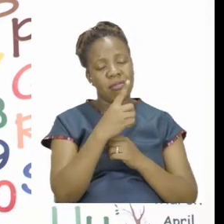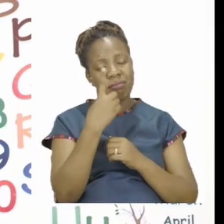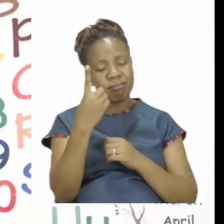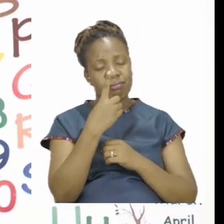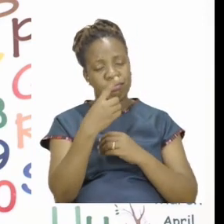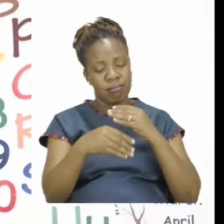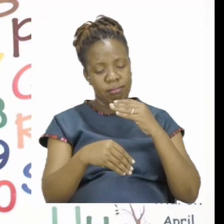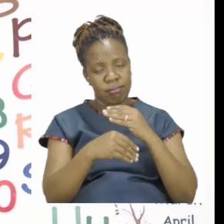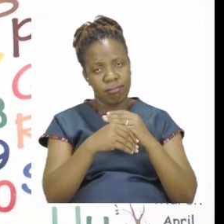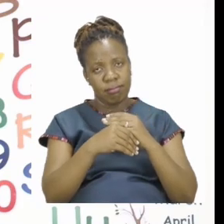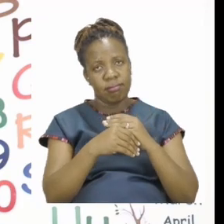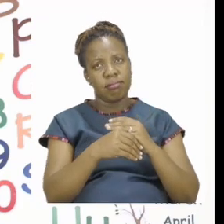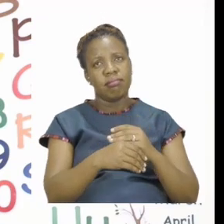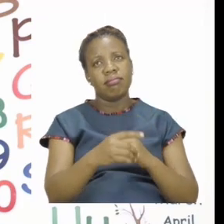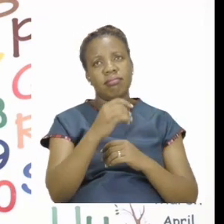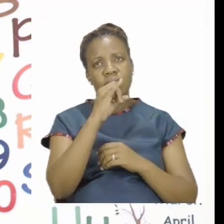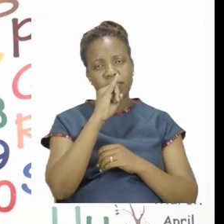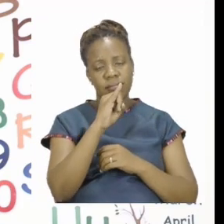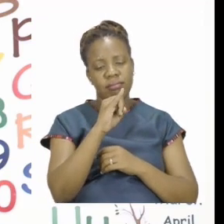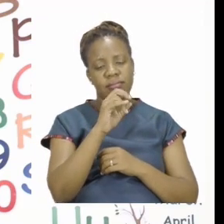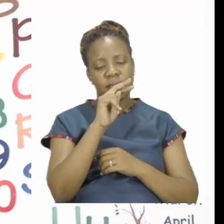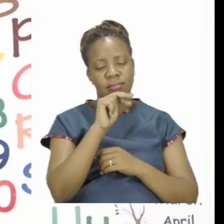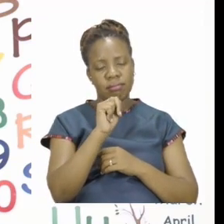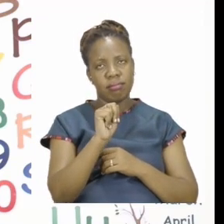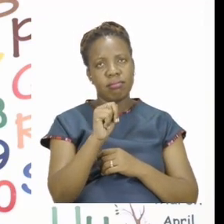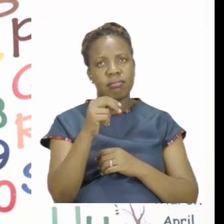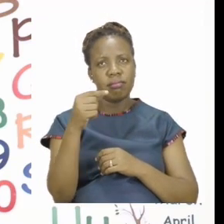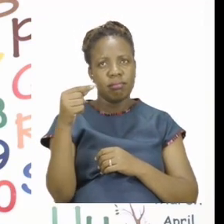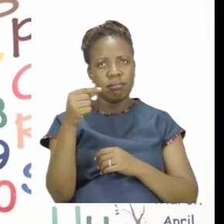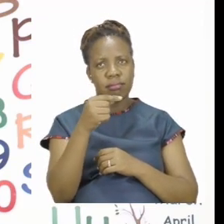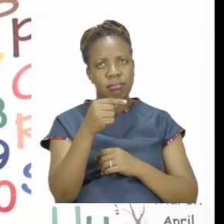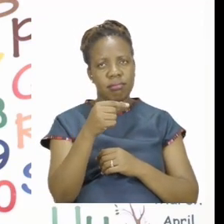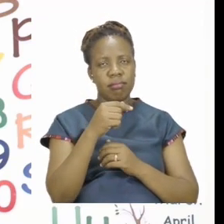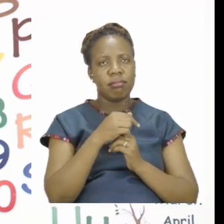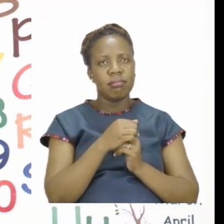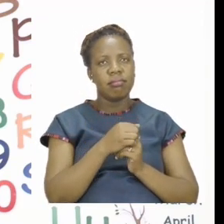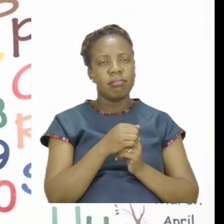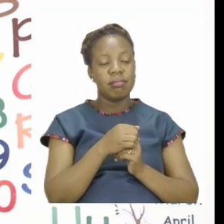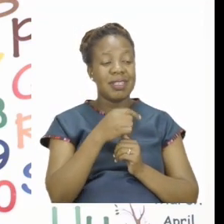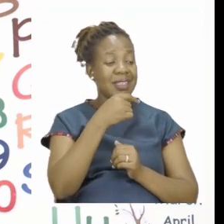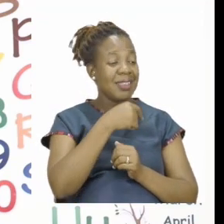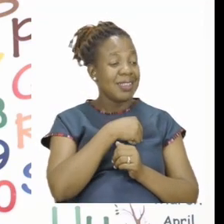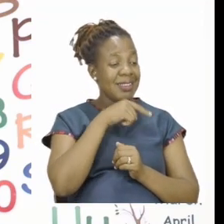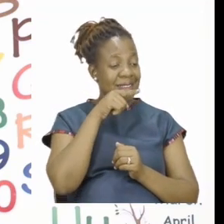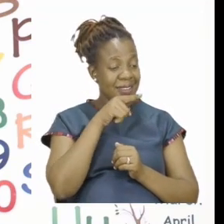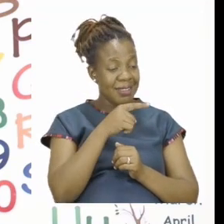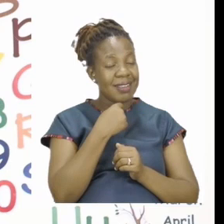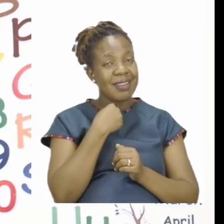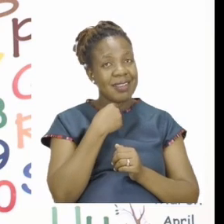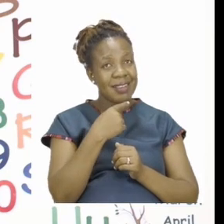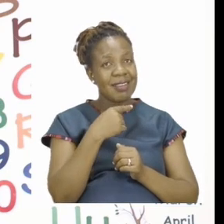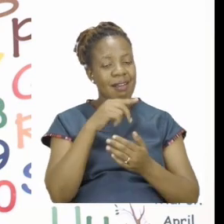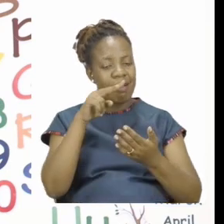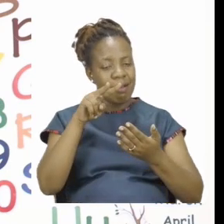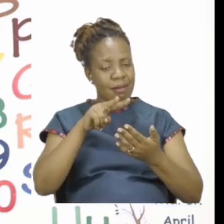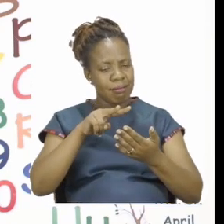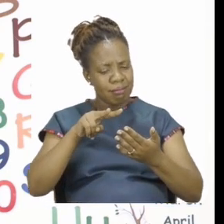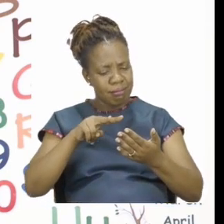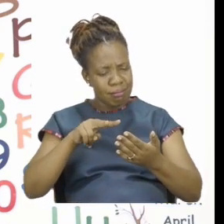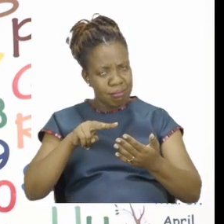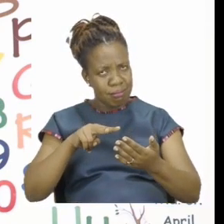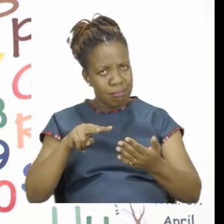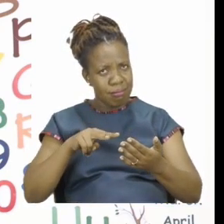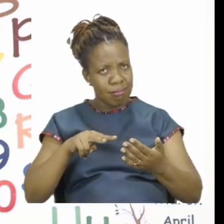applies for the first rule. She is reading a book.